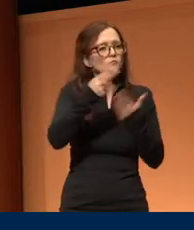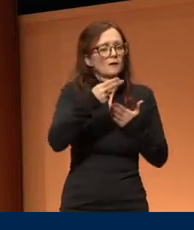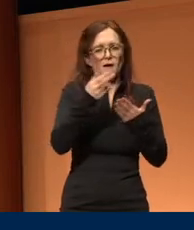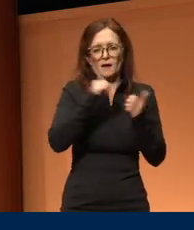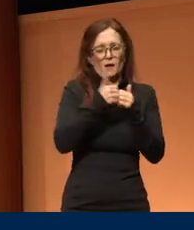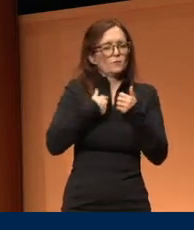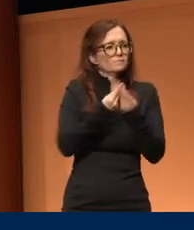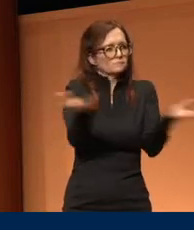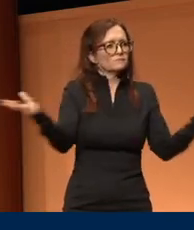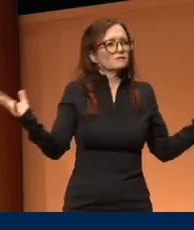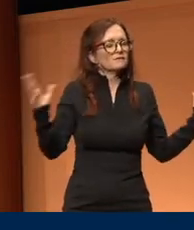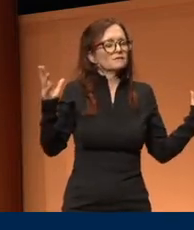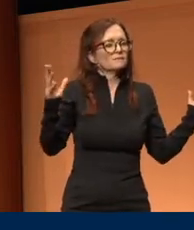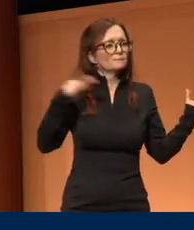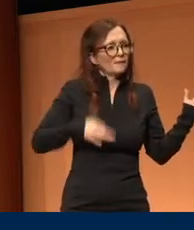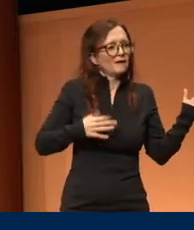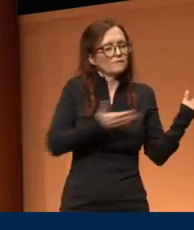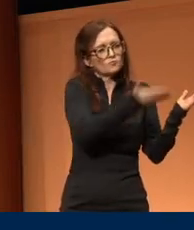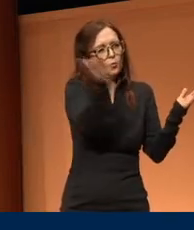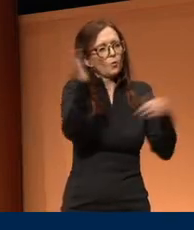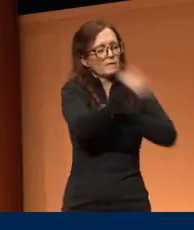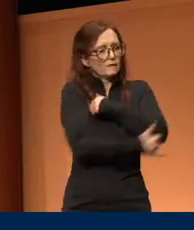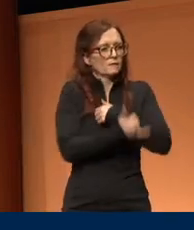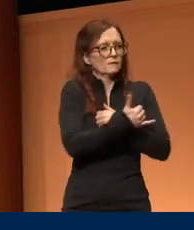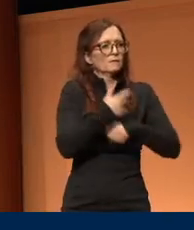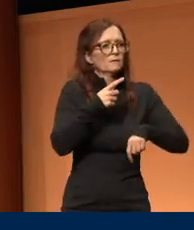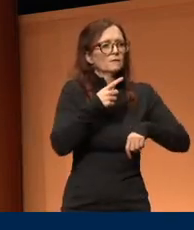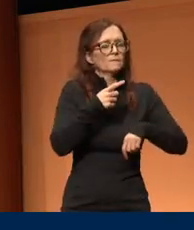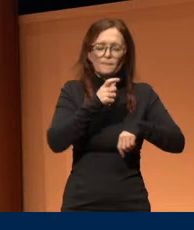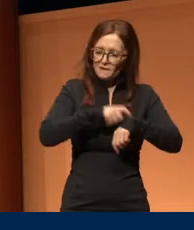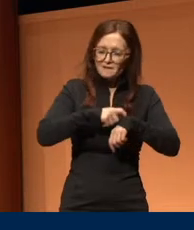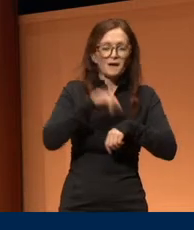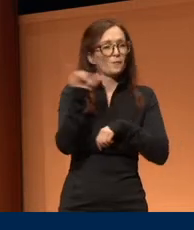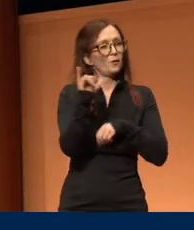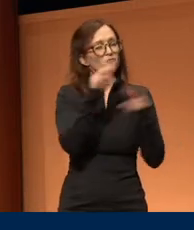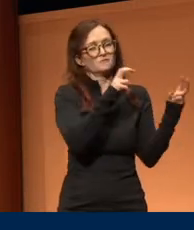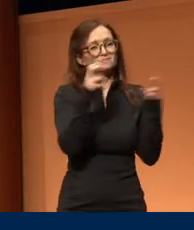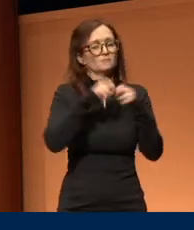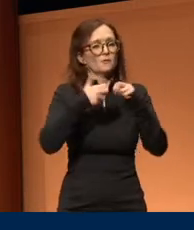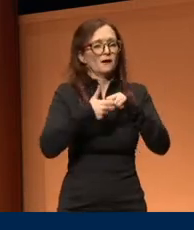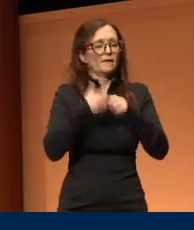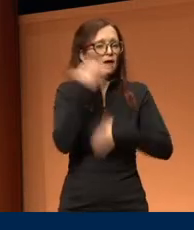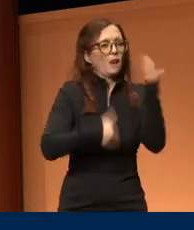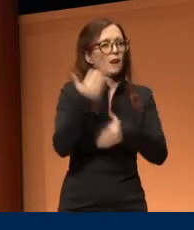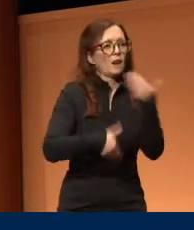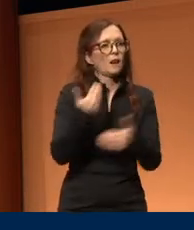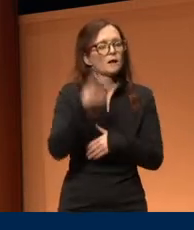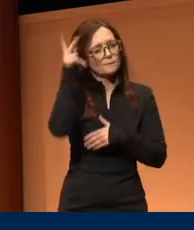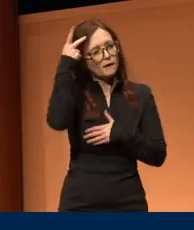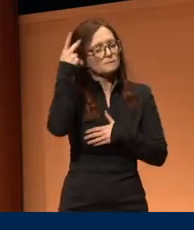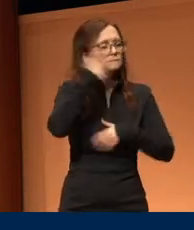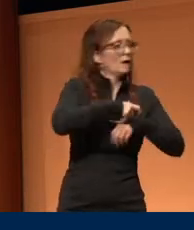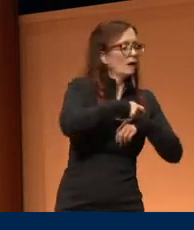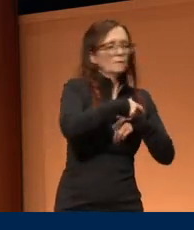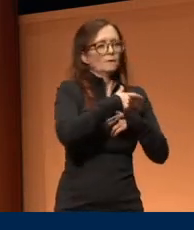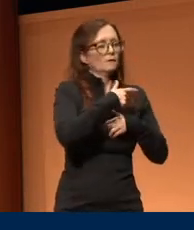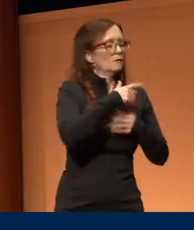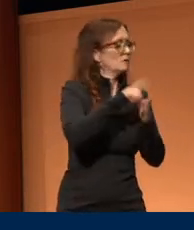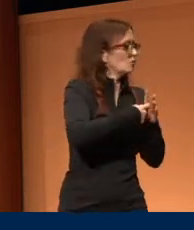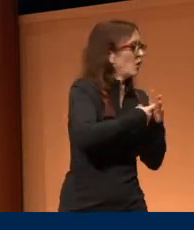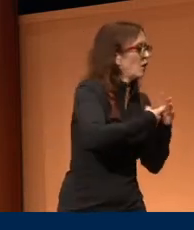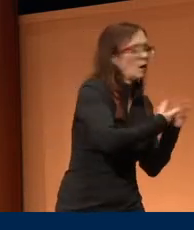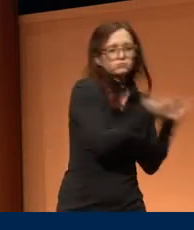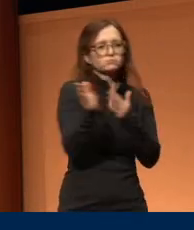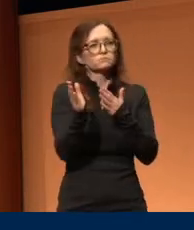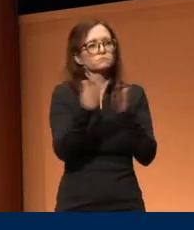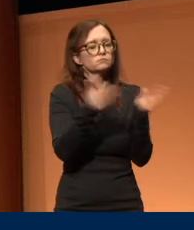benefits to the scale of nations? Time is an issue as well. Does the fast pace of politics give us the time to create the